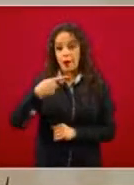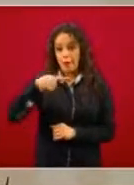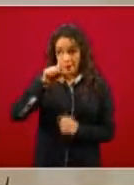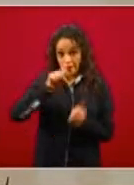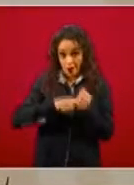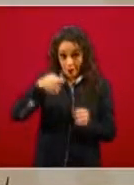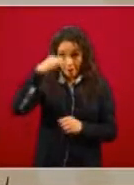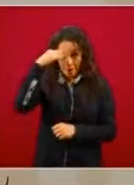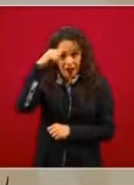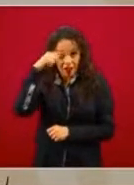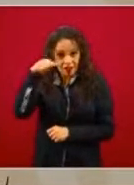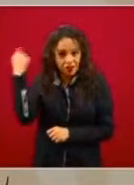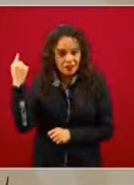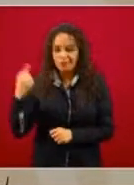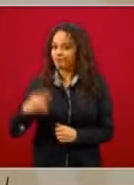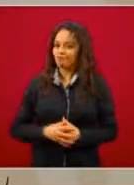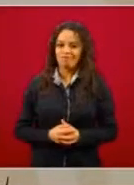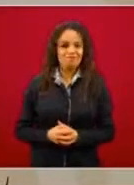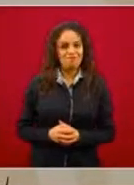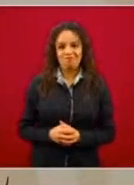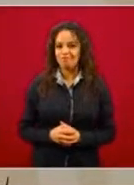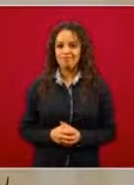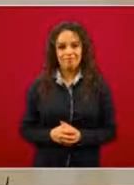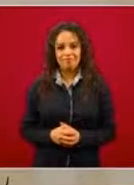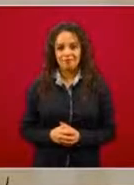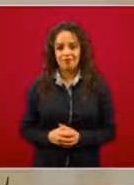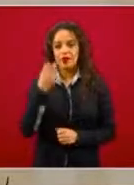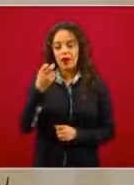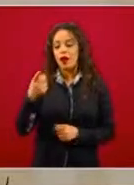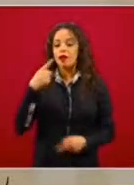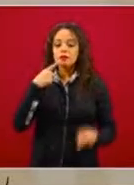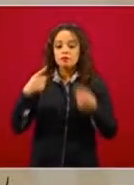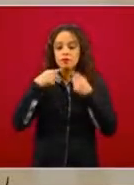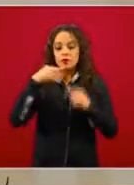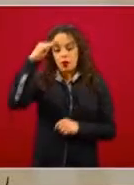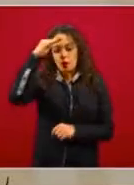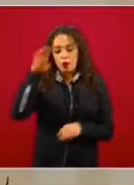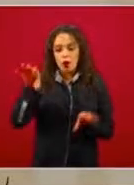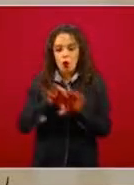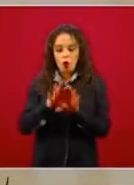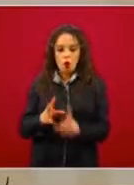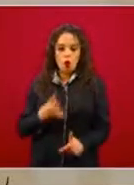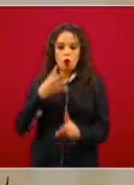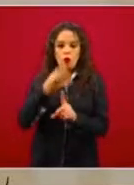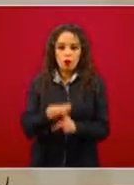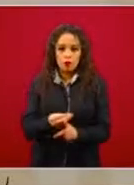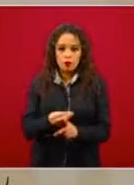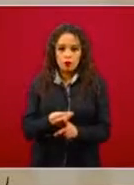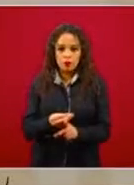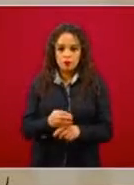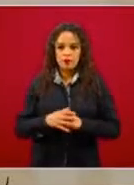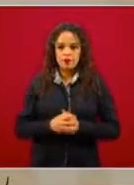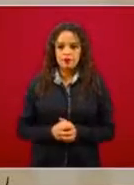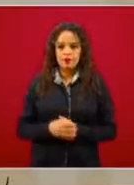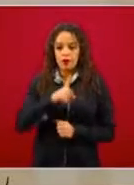to have a happy medium on both, which is not very, very easy to achieve. So what we decided,